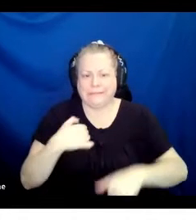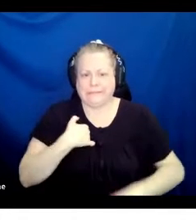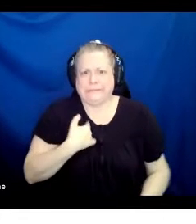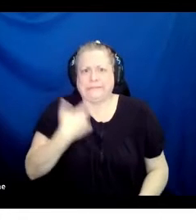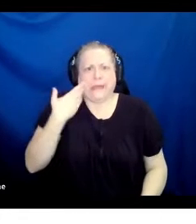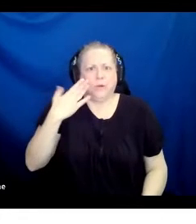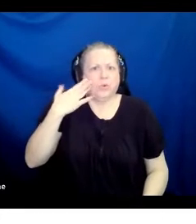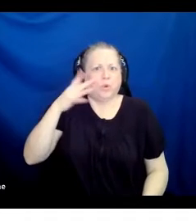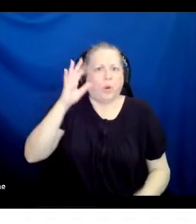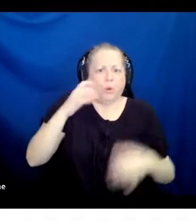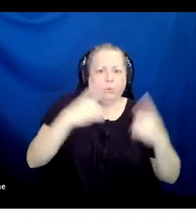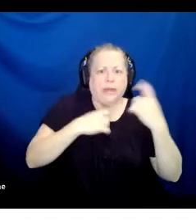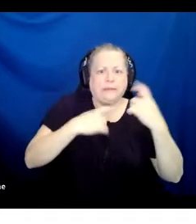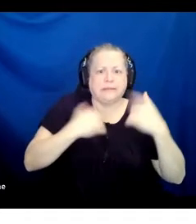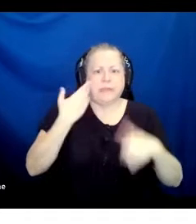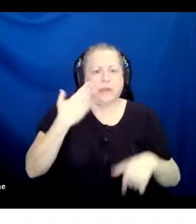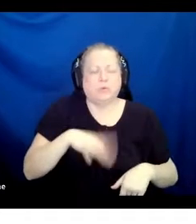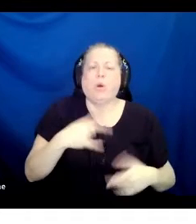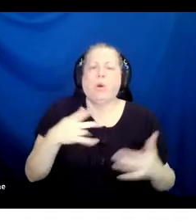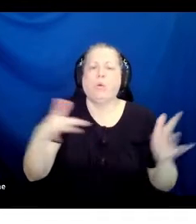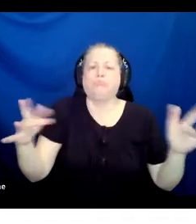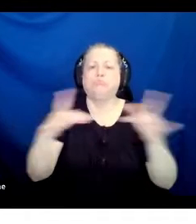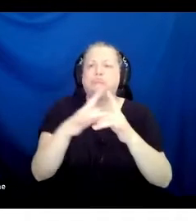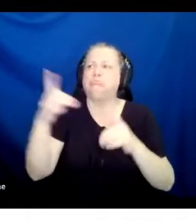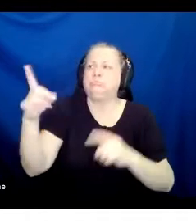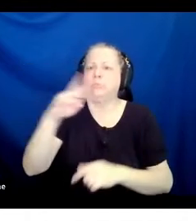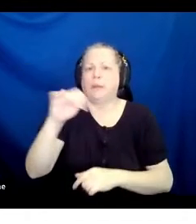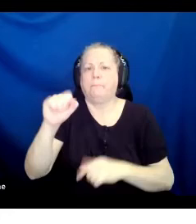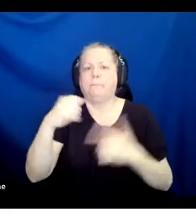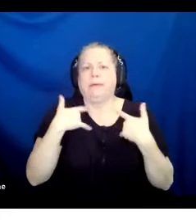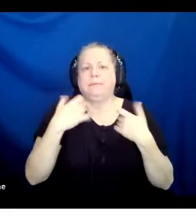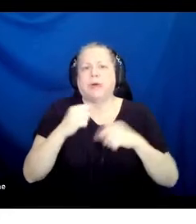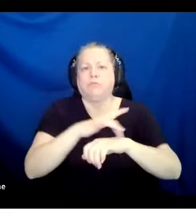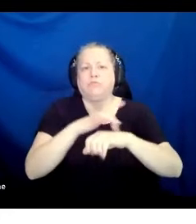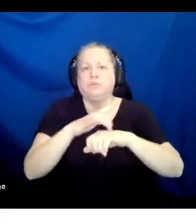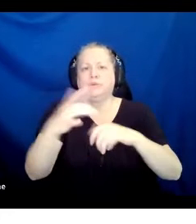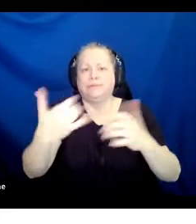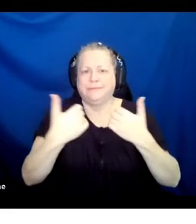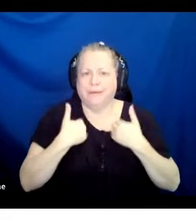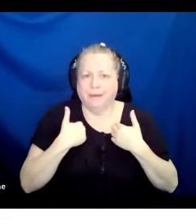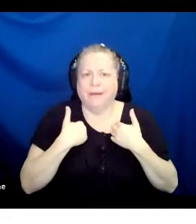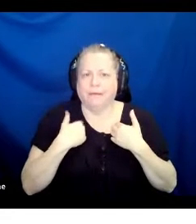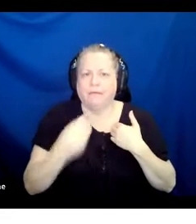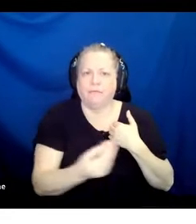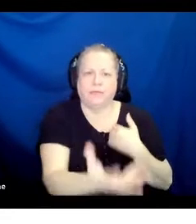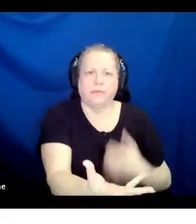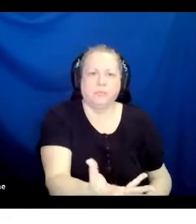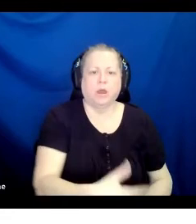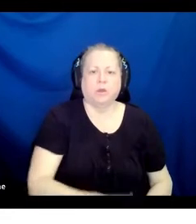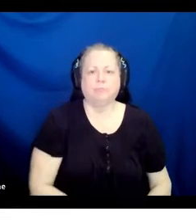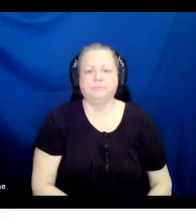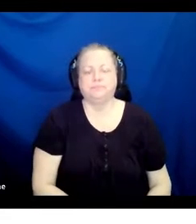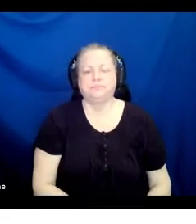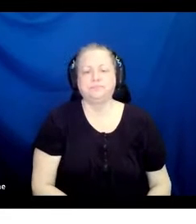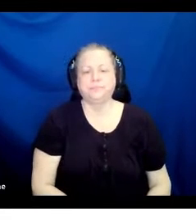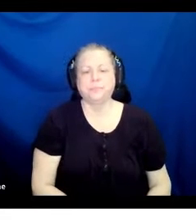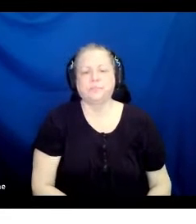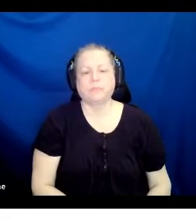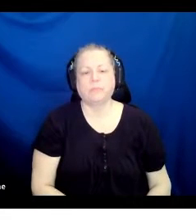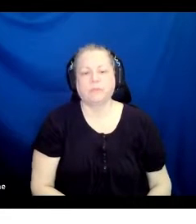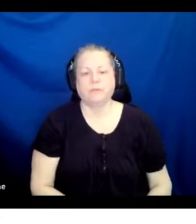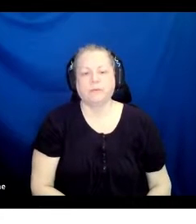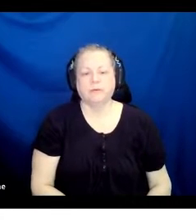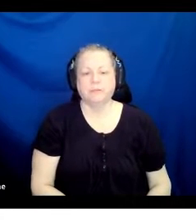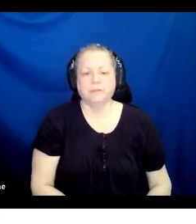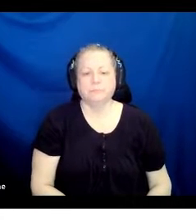answer, you can connect them with the MassHealth resources that exist to support them. And again, in a couple slides, I'm going to be